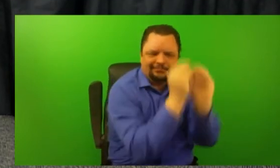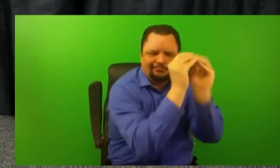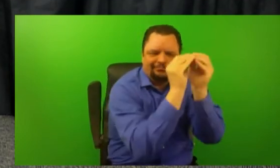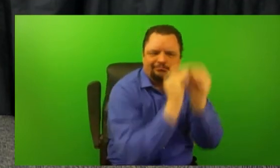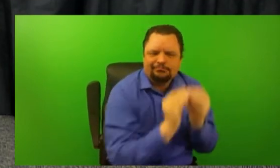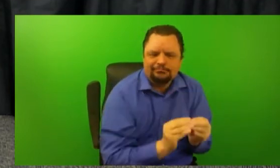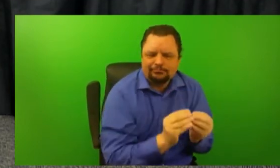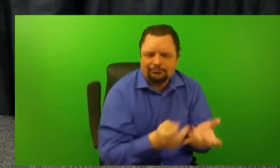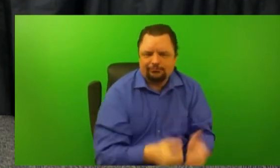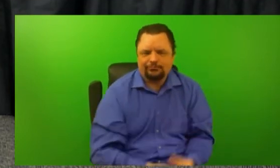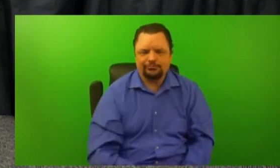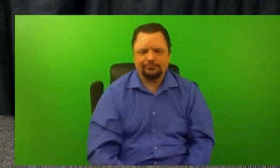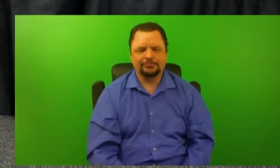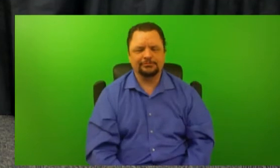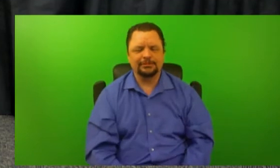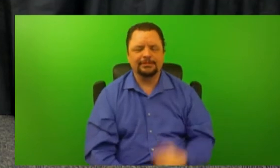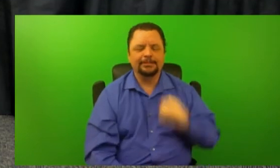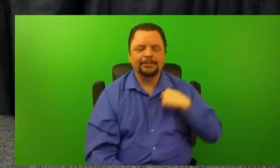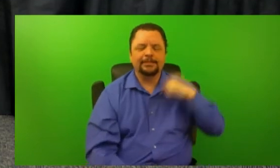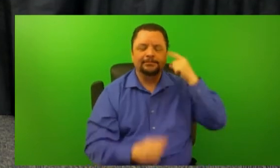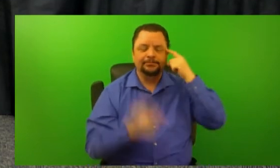patient-physician relationship is